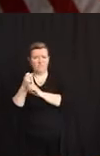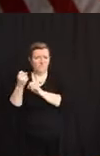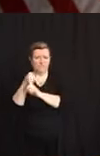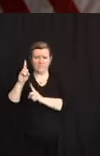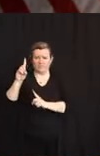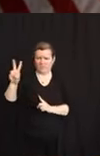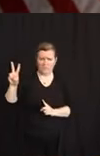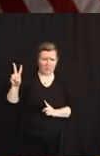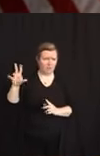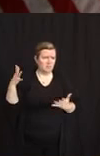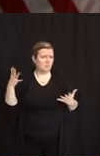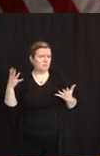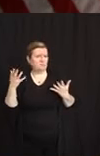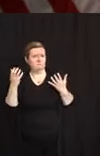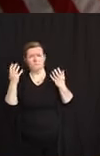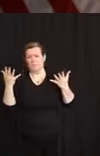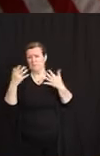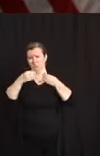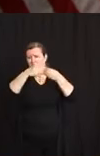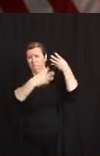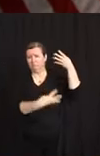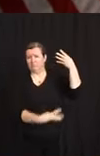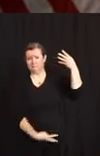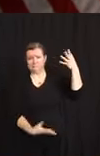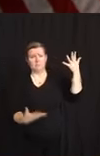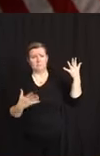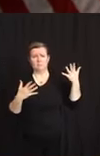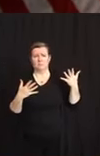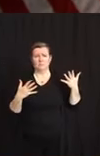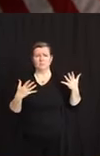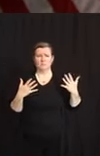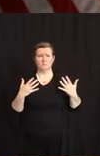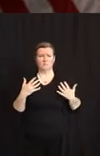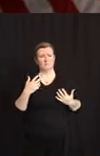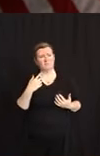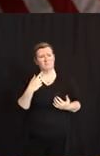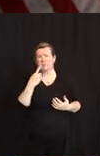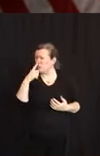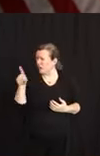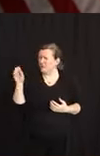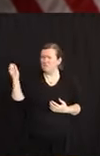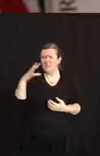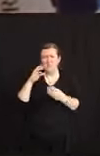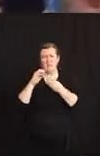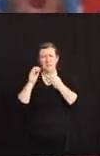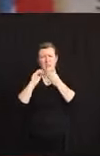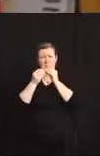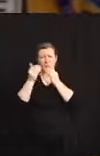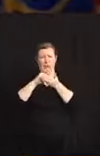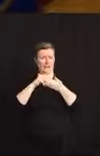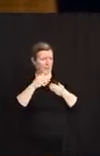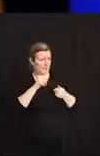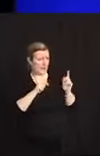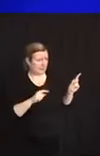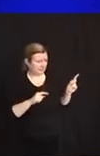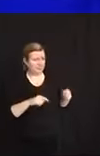we cannot leave behind. And so, Pat, would you mind just one more time that phone number for everybody to get? Sure.